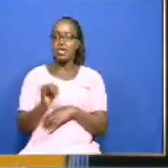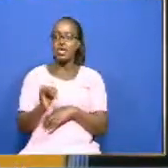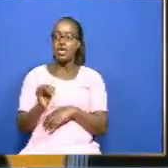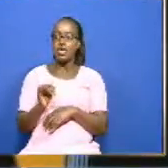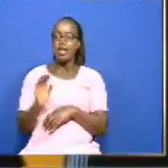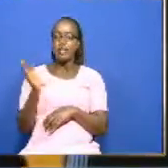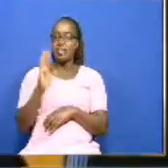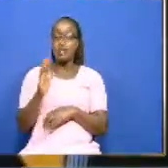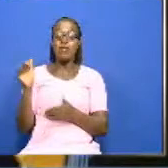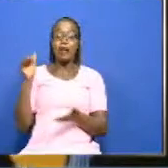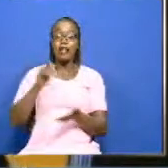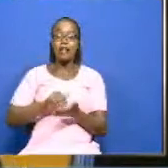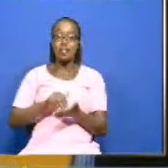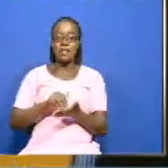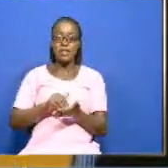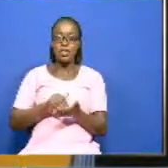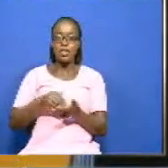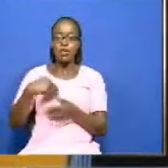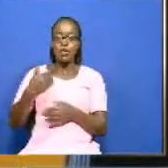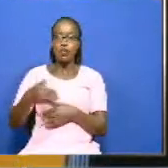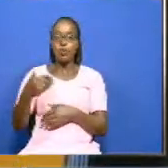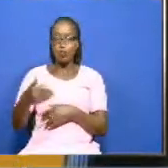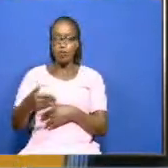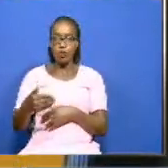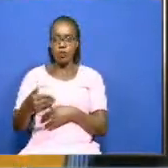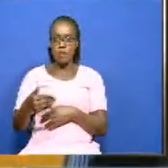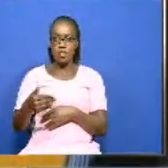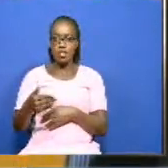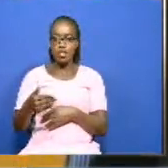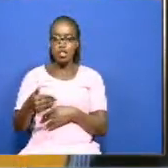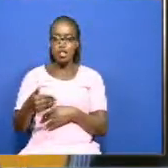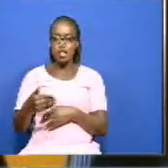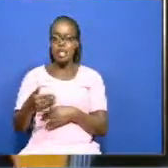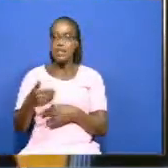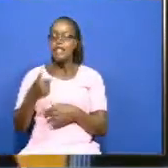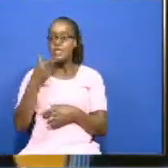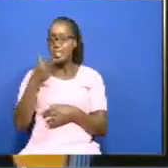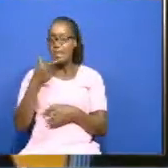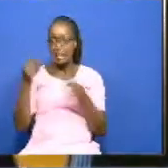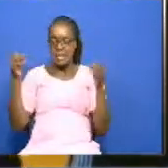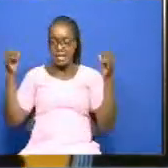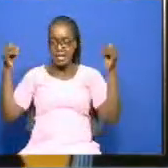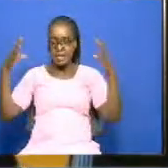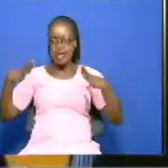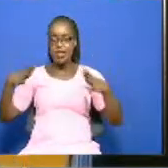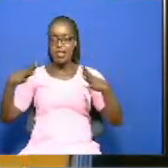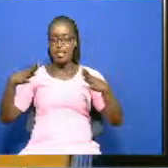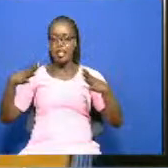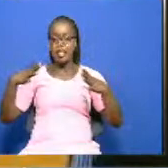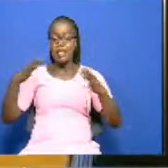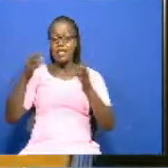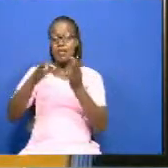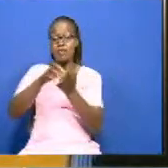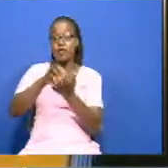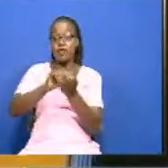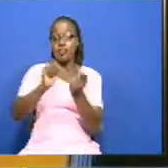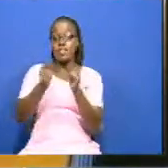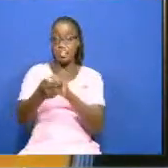there, because we always had a rider stating very clearly that should the situation